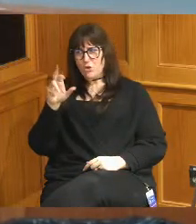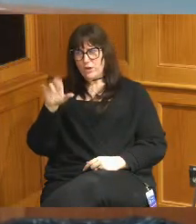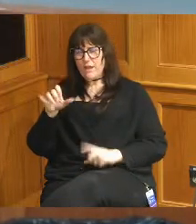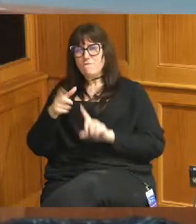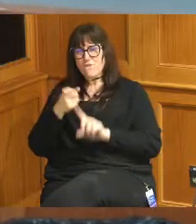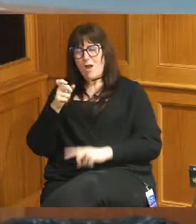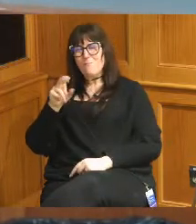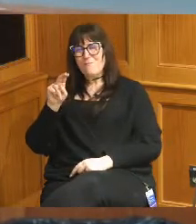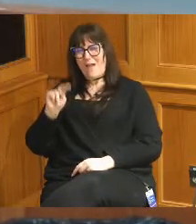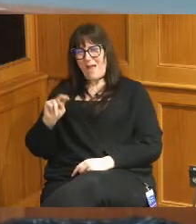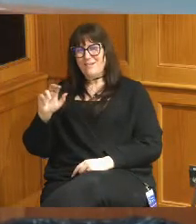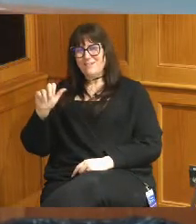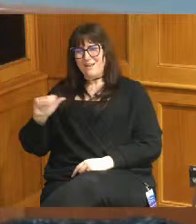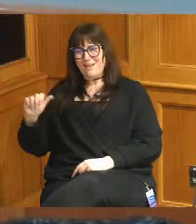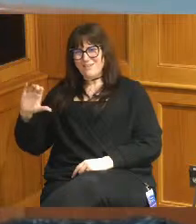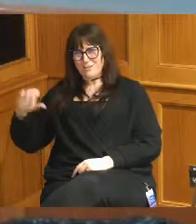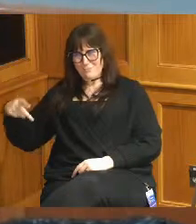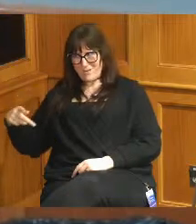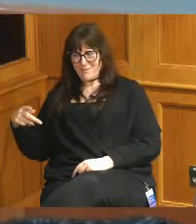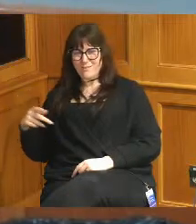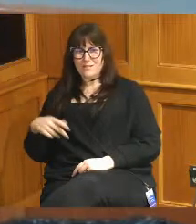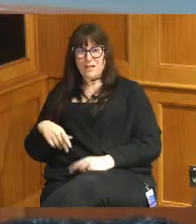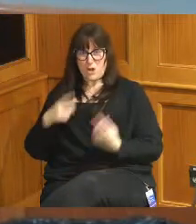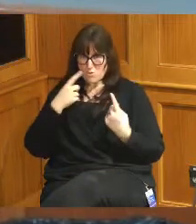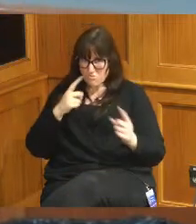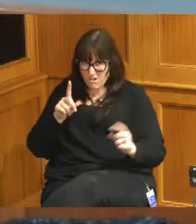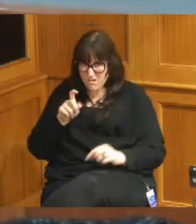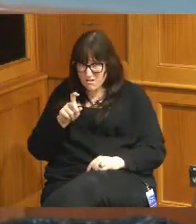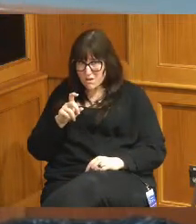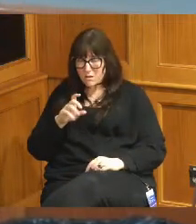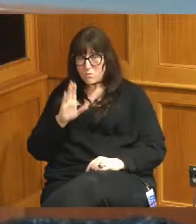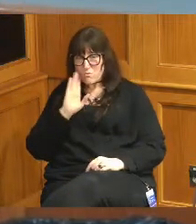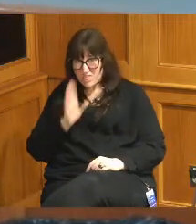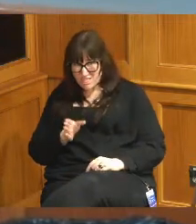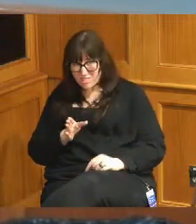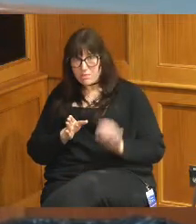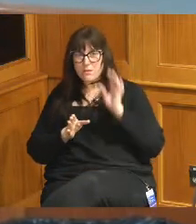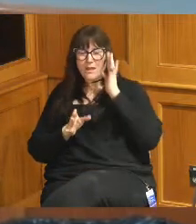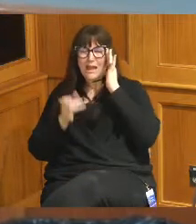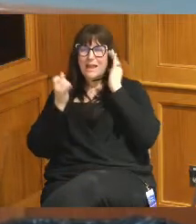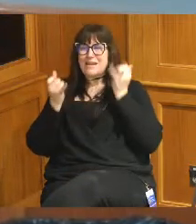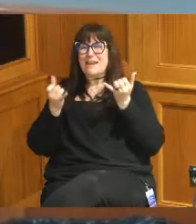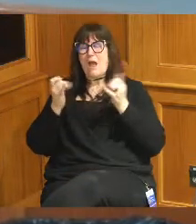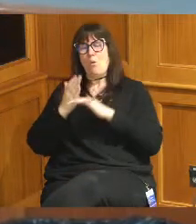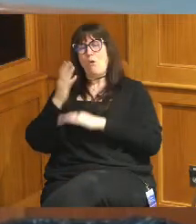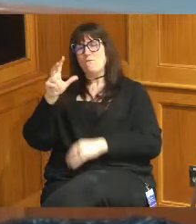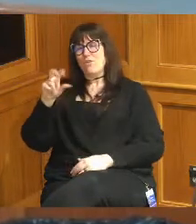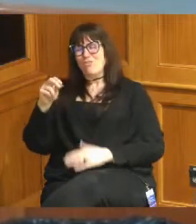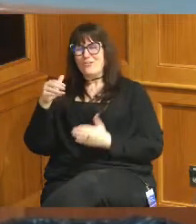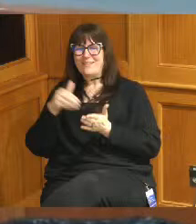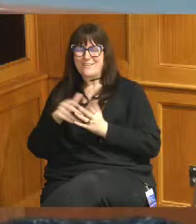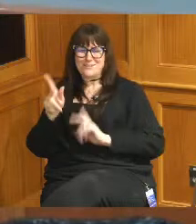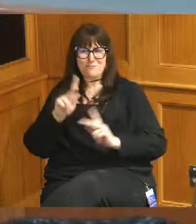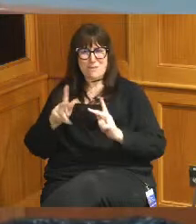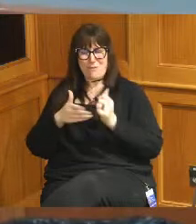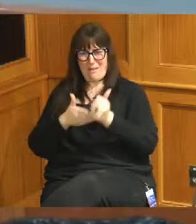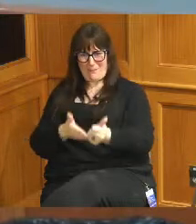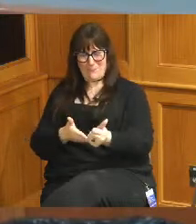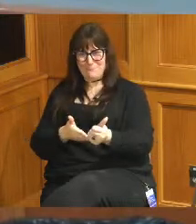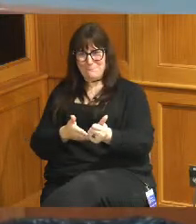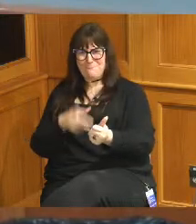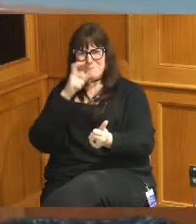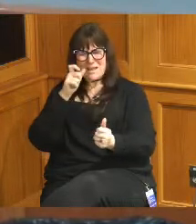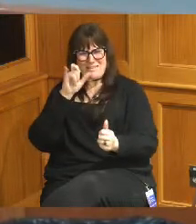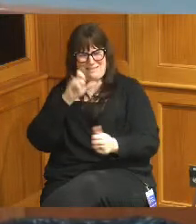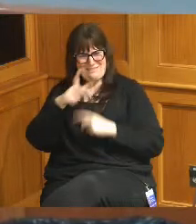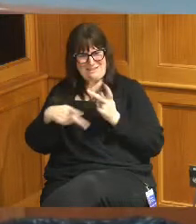NAACP. And they said, can it work? Would it work? And now we have over 30,000 people that we've helped, because that's the kind of person